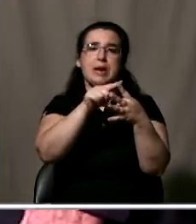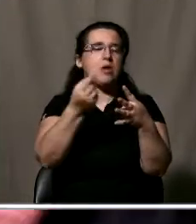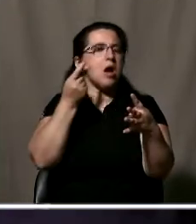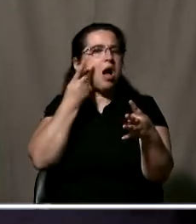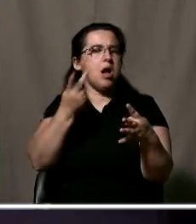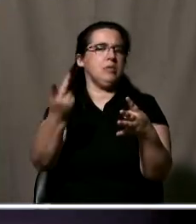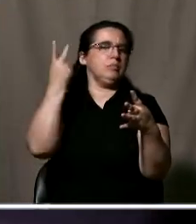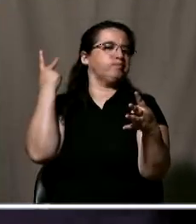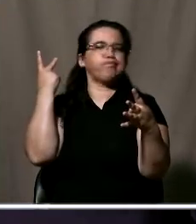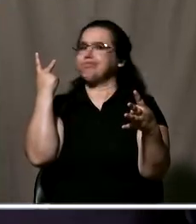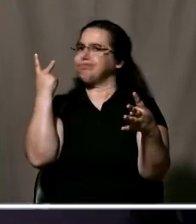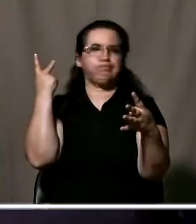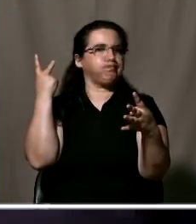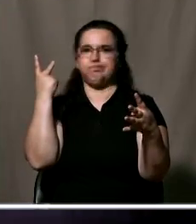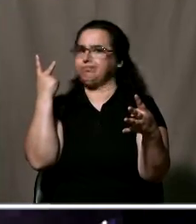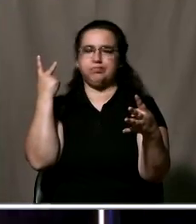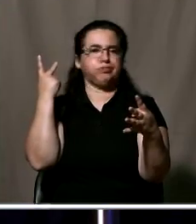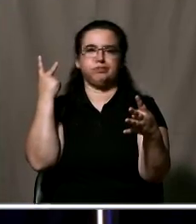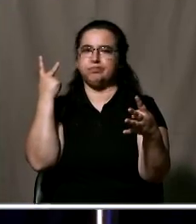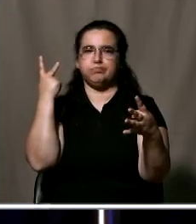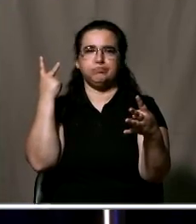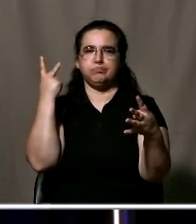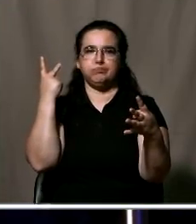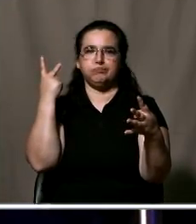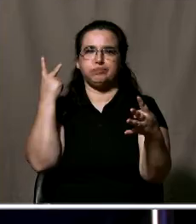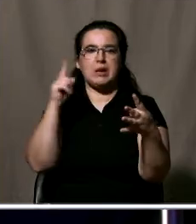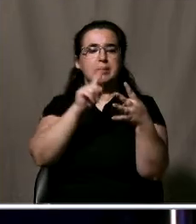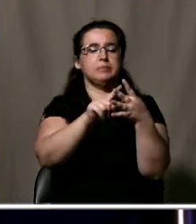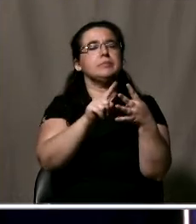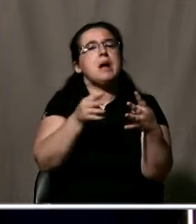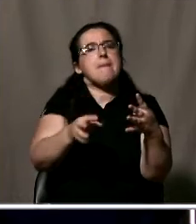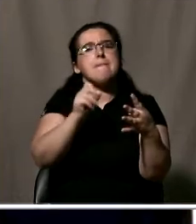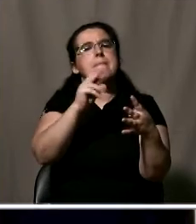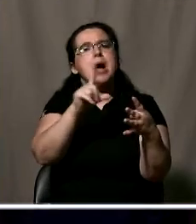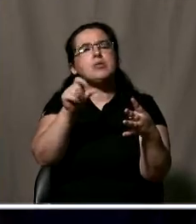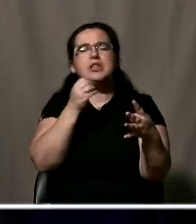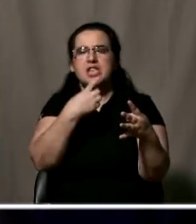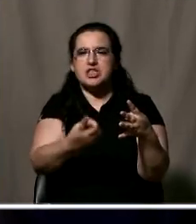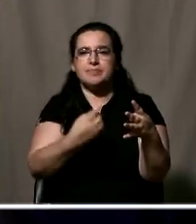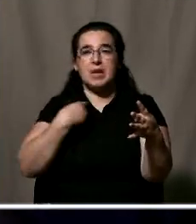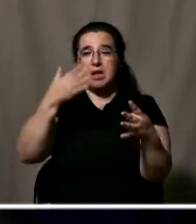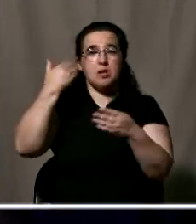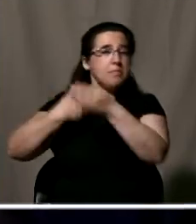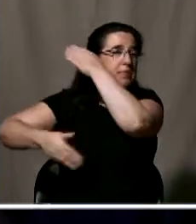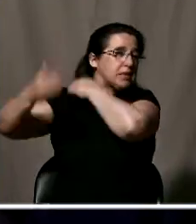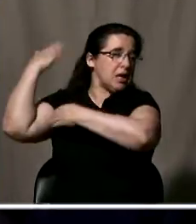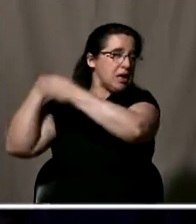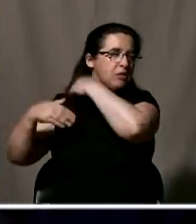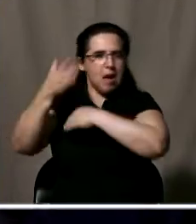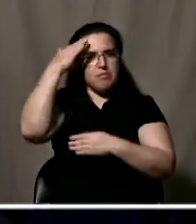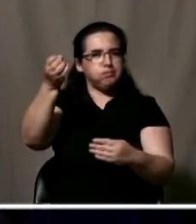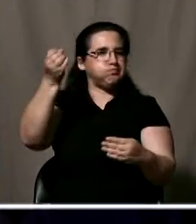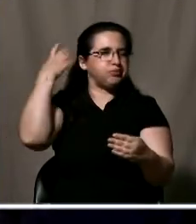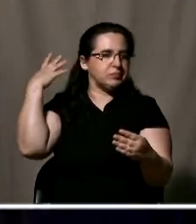não olhar para trás. Paul says, forgetting those things that are behind. Paulo diz, esquecendo aquelas coisas que ficaram para trás. If